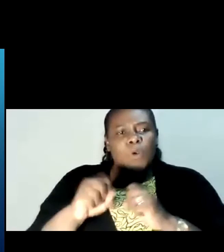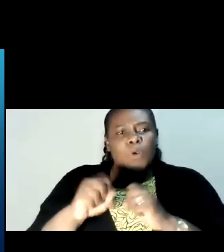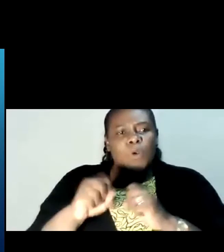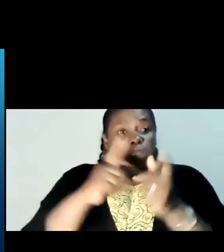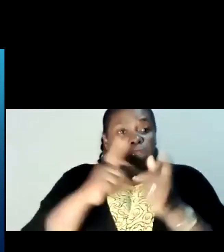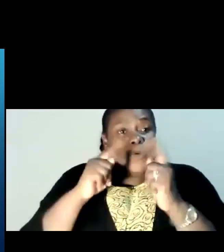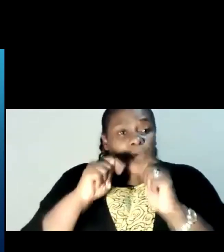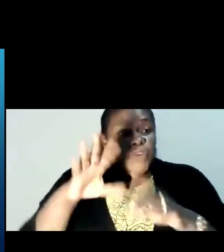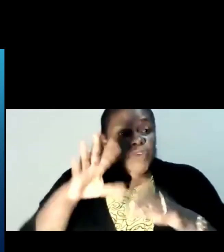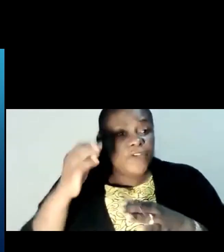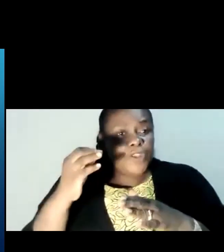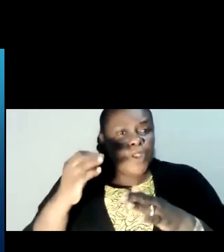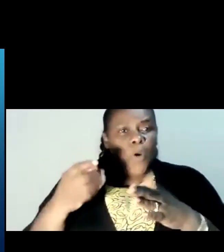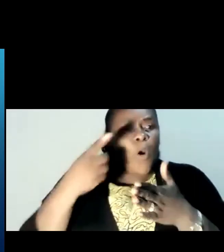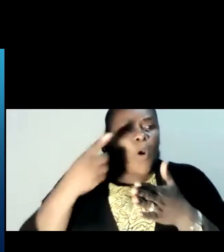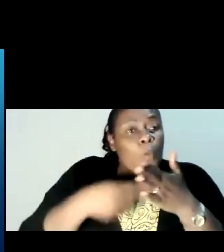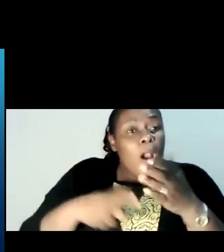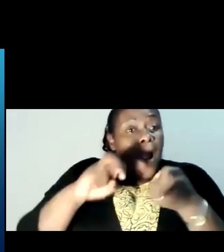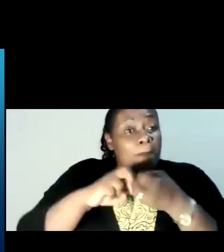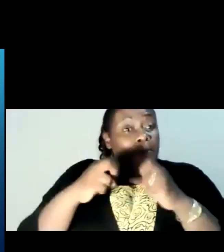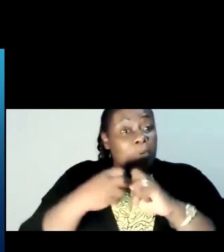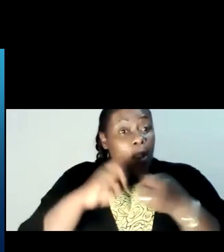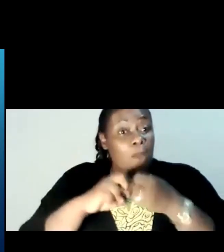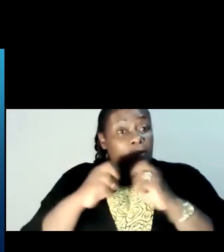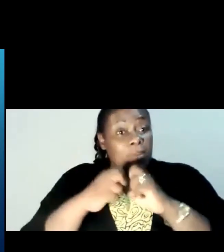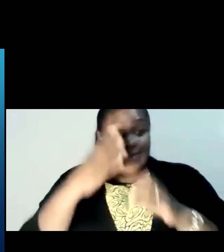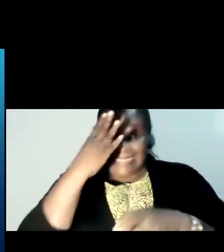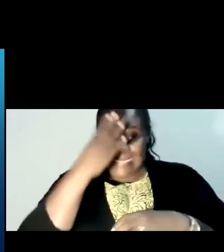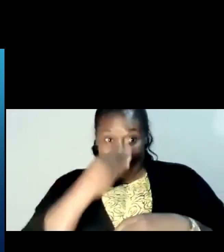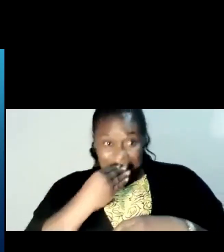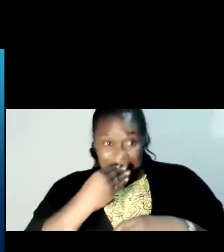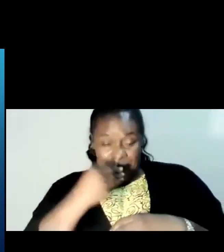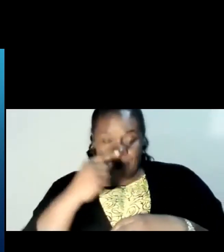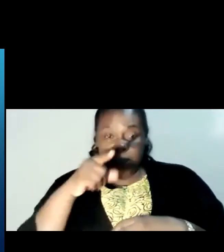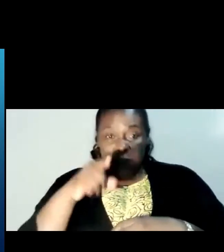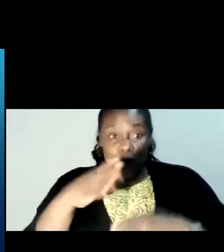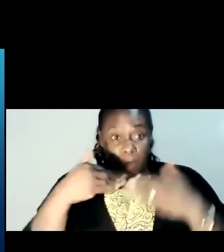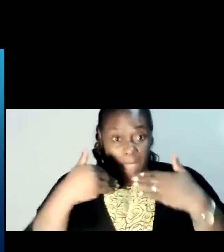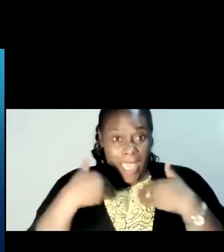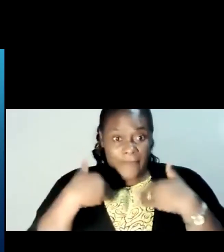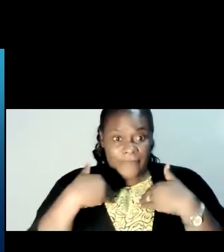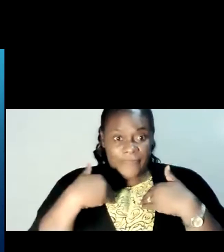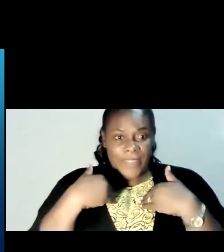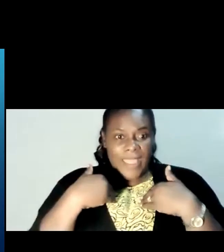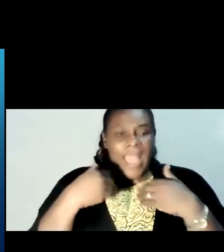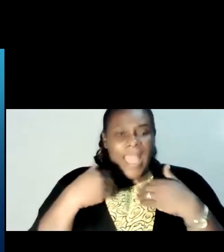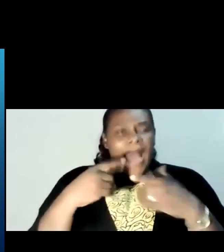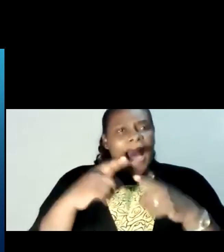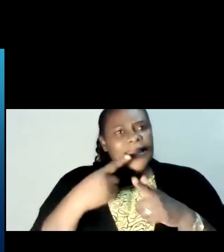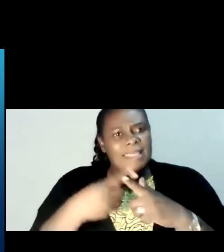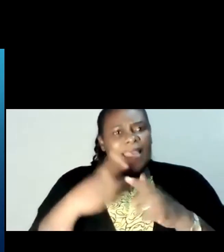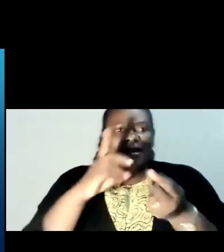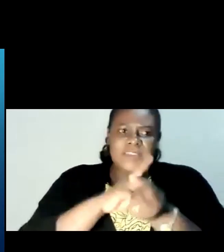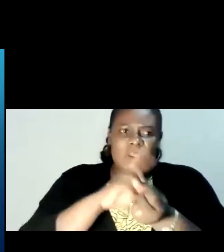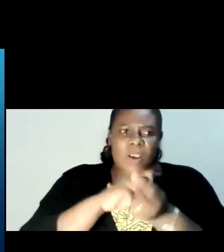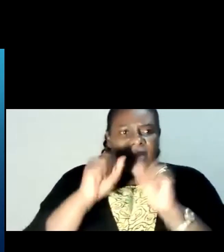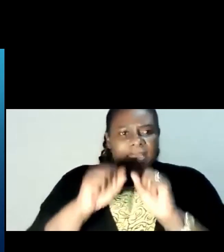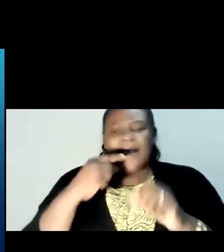there are many different kinds, and they may be able to pinpoint things that you're doing around the time